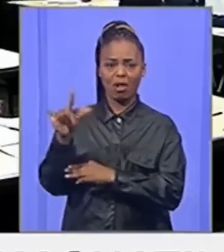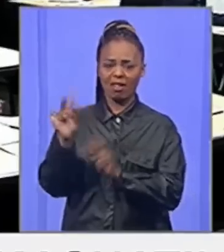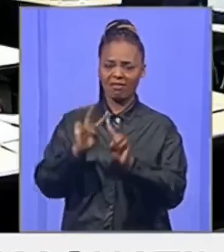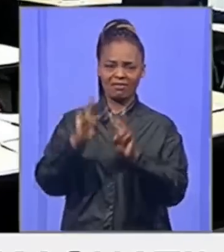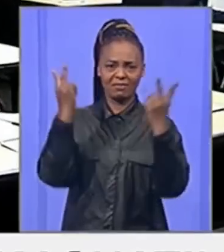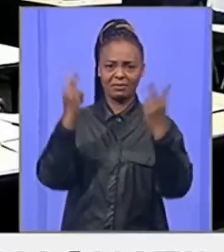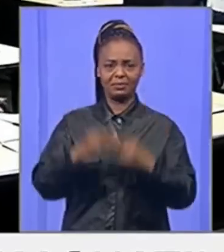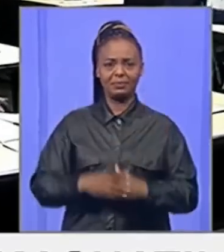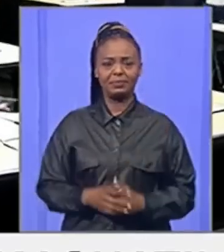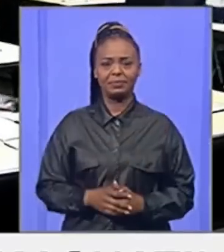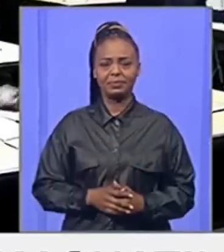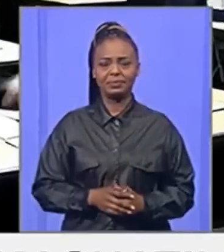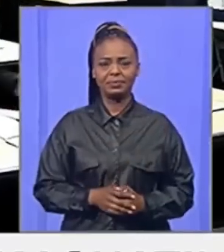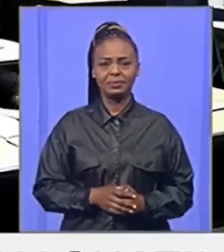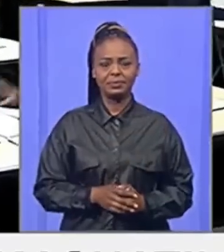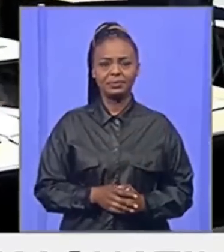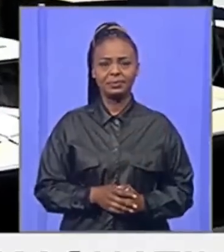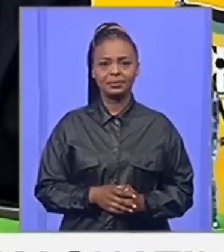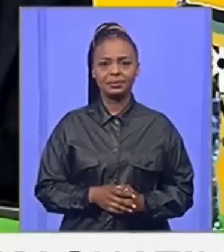mogatlong.